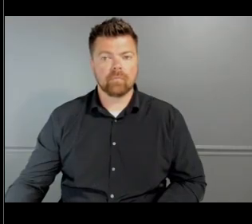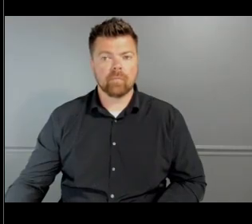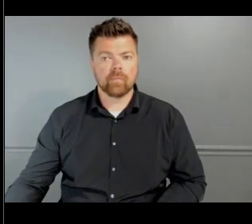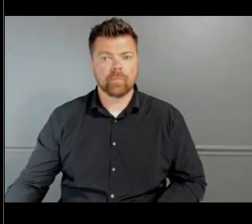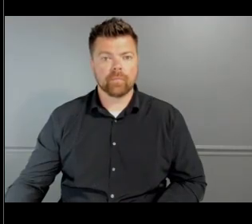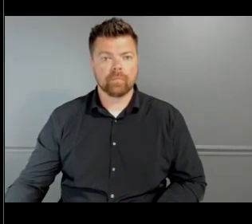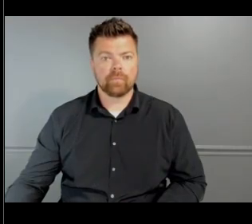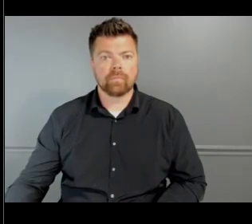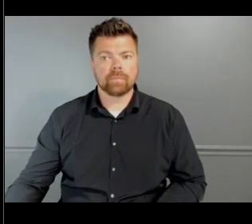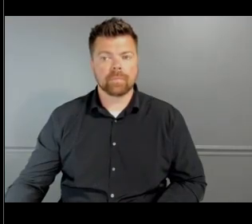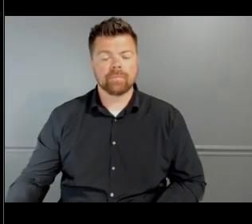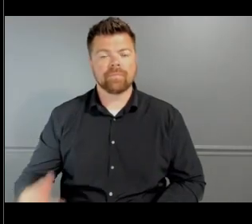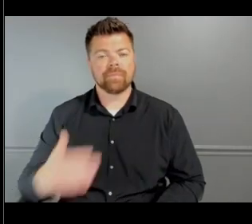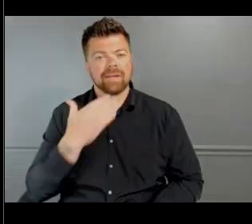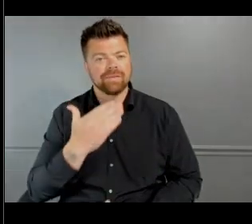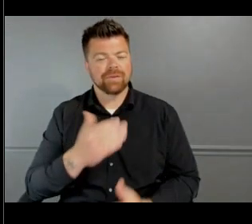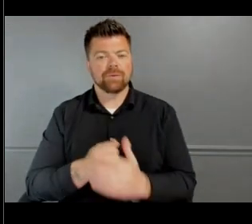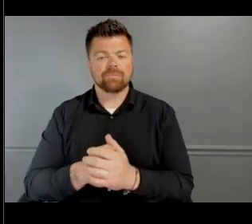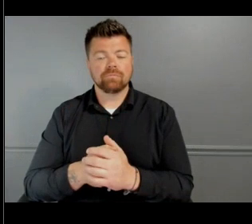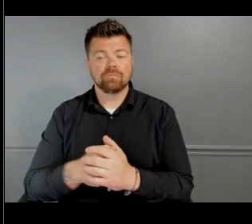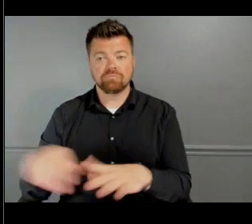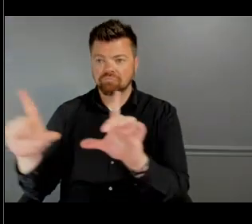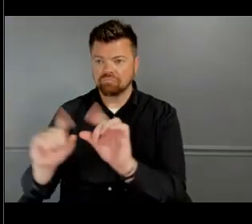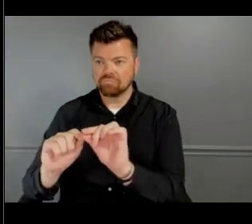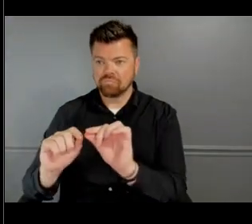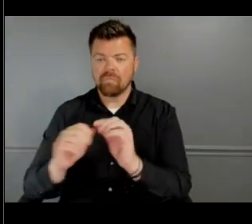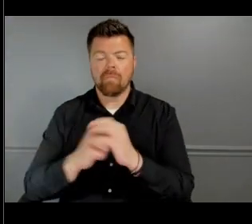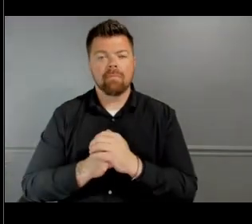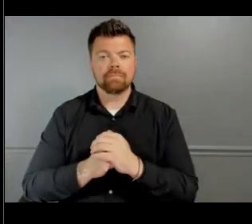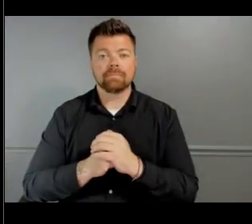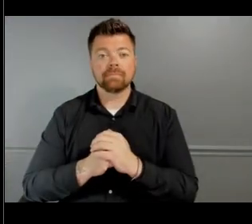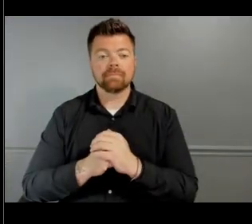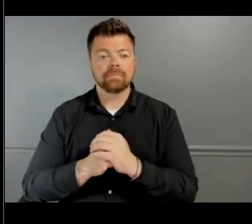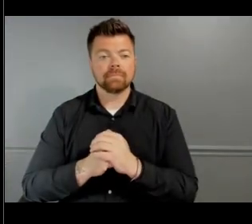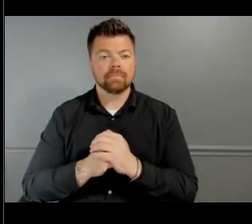All right, thank you so much. Go ahead and close this poll.